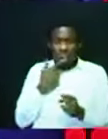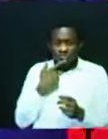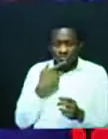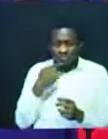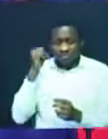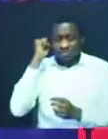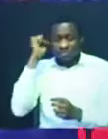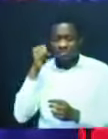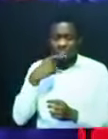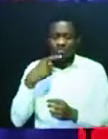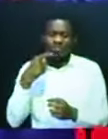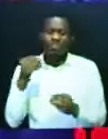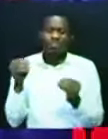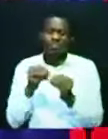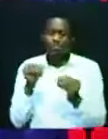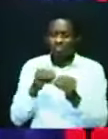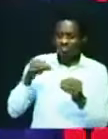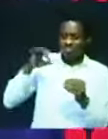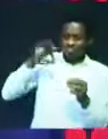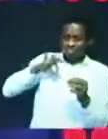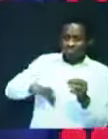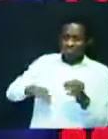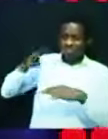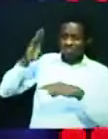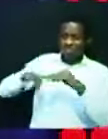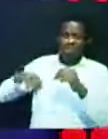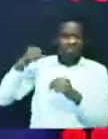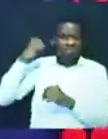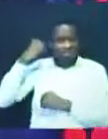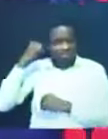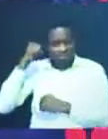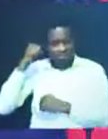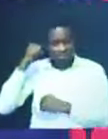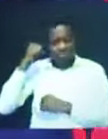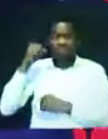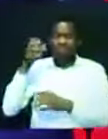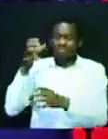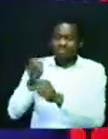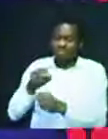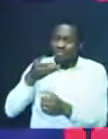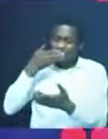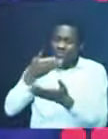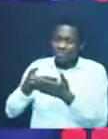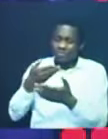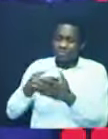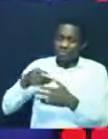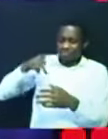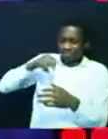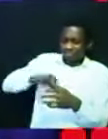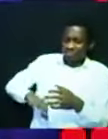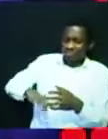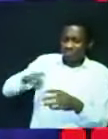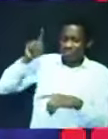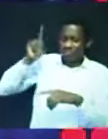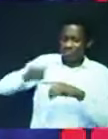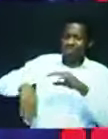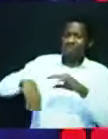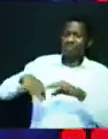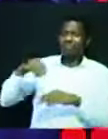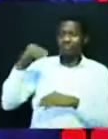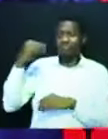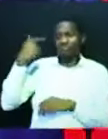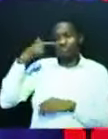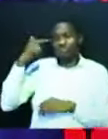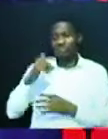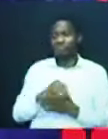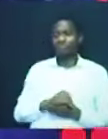she is more profitable than silver and yields better returns than gold. O kasa fa nyansa wono, se